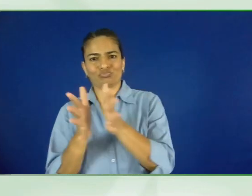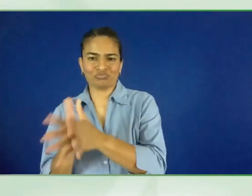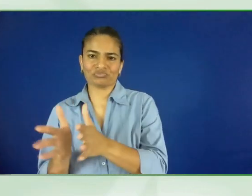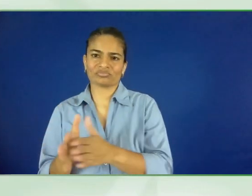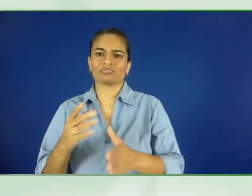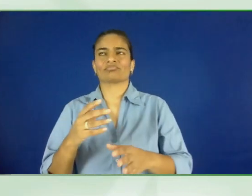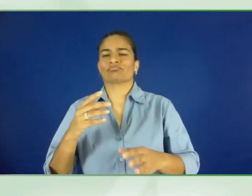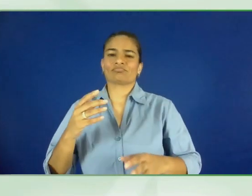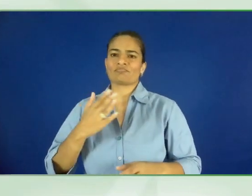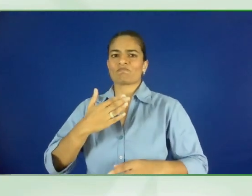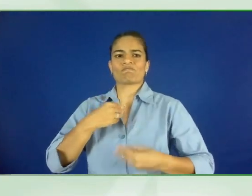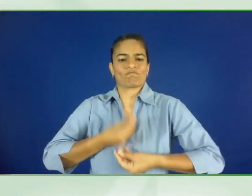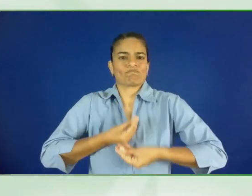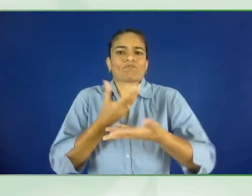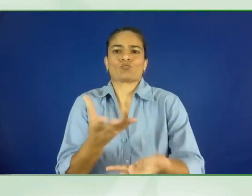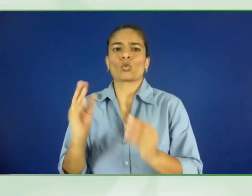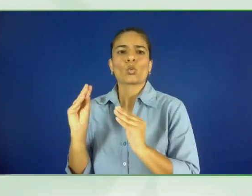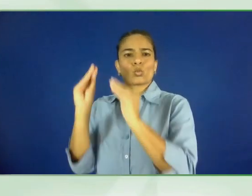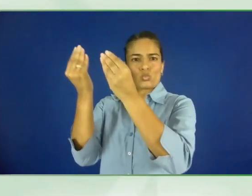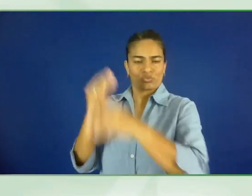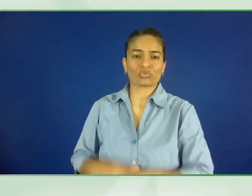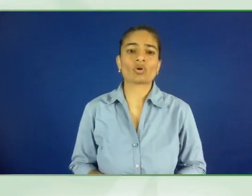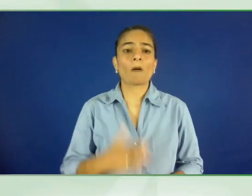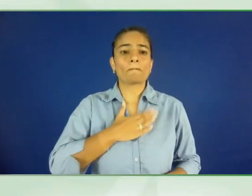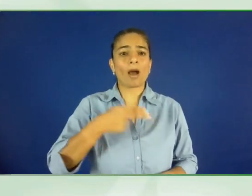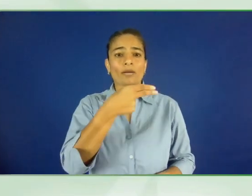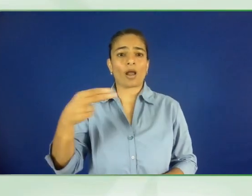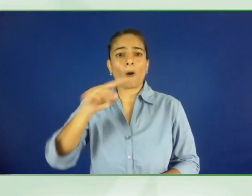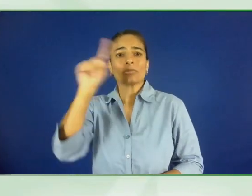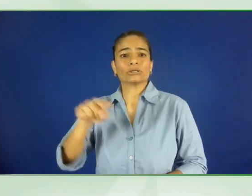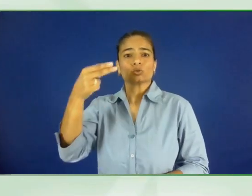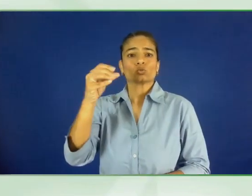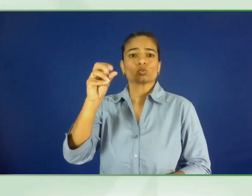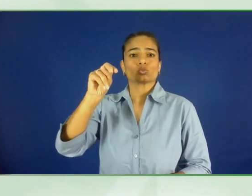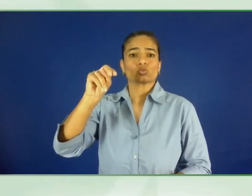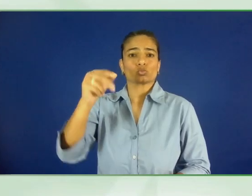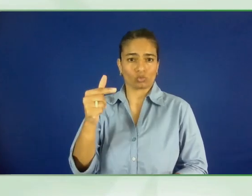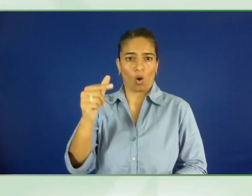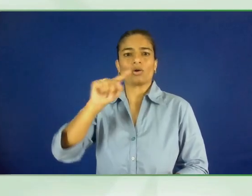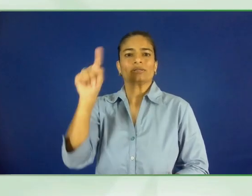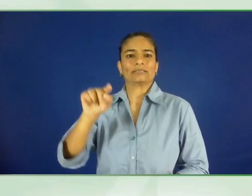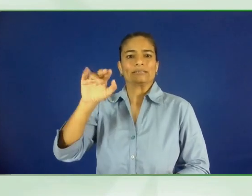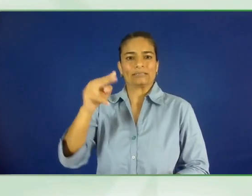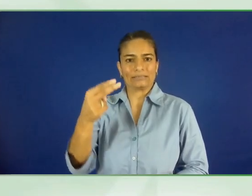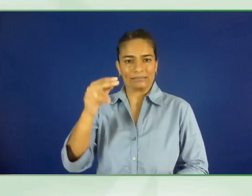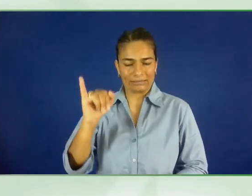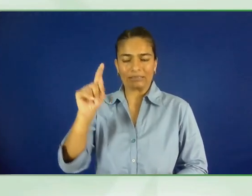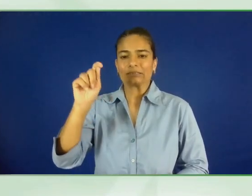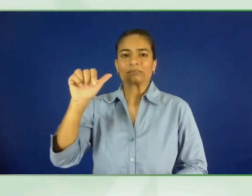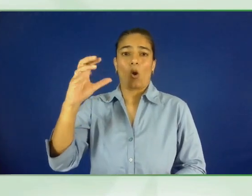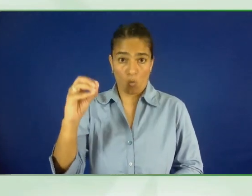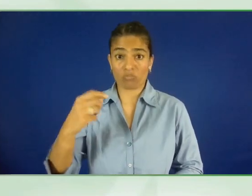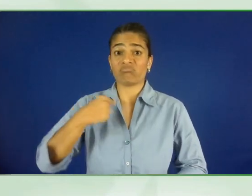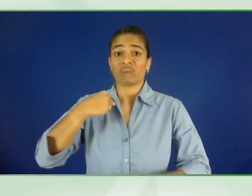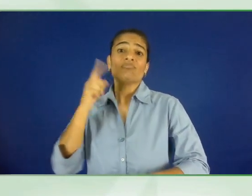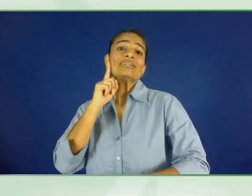is Zhitao, a deaf college student from Changsha Vocational and Technical College in China. I'm currently in